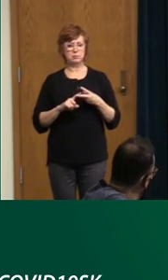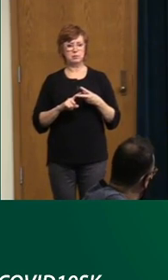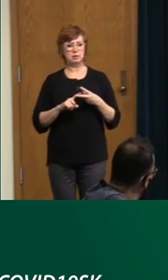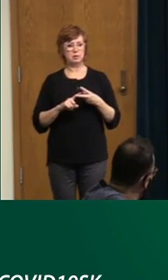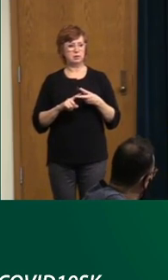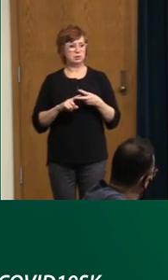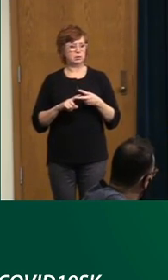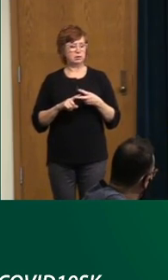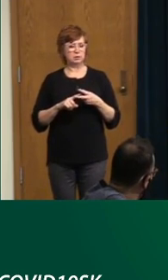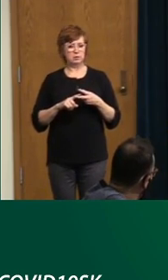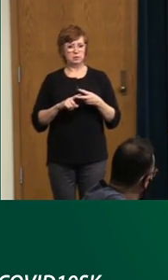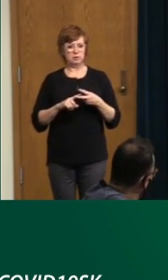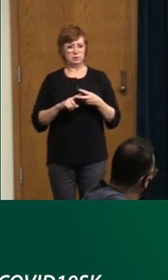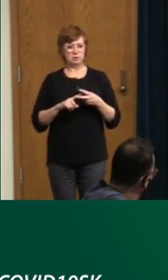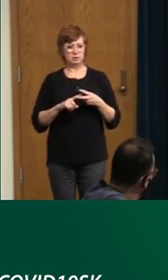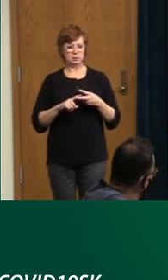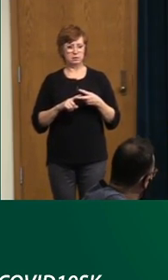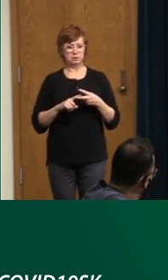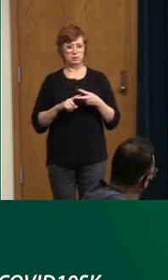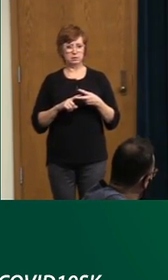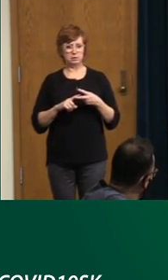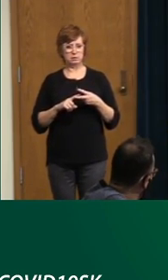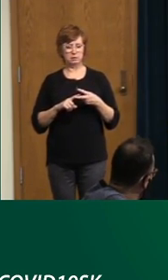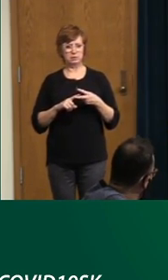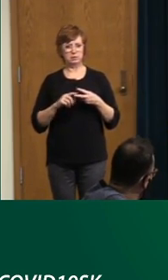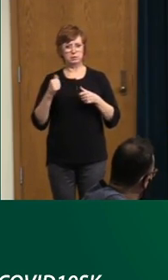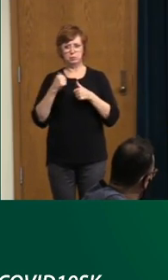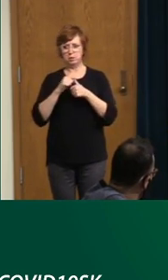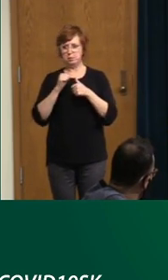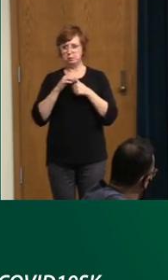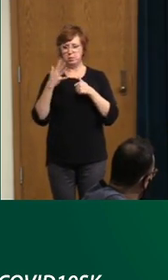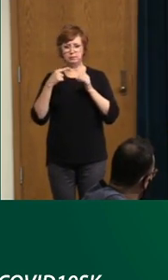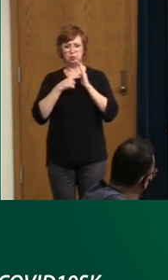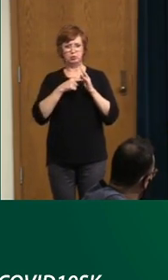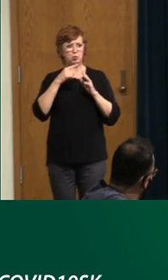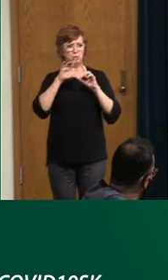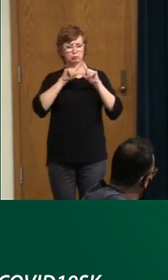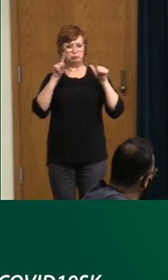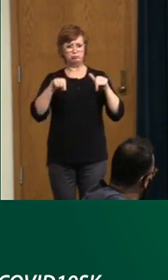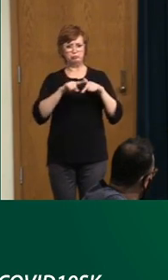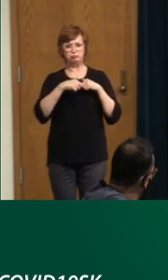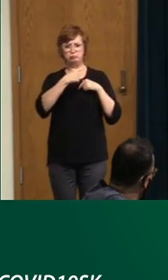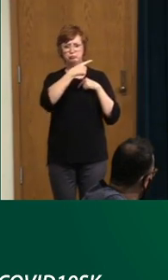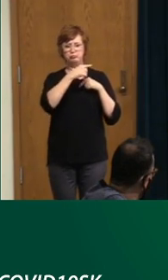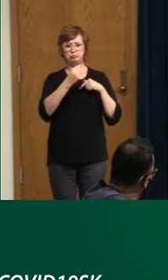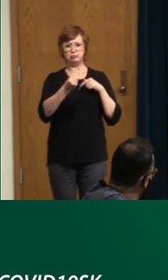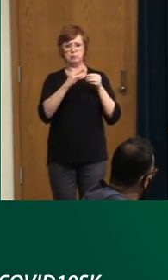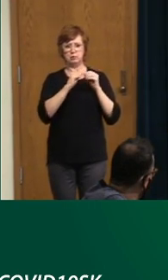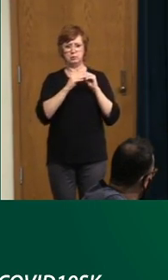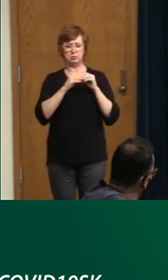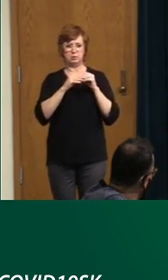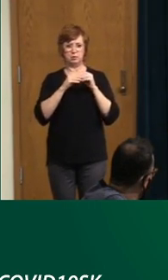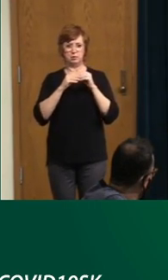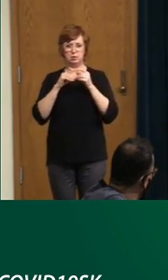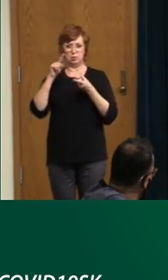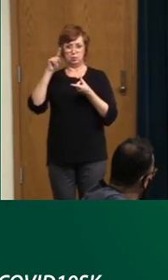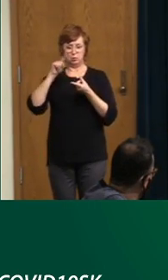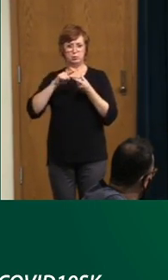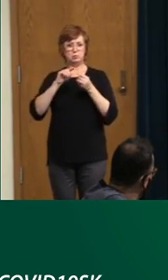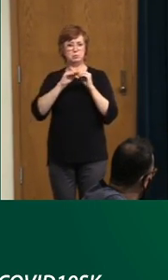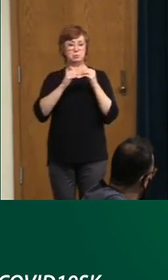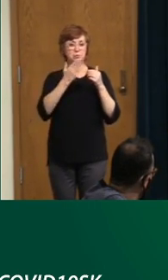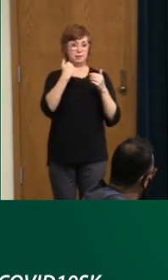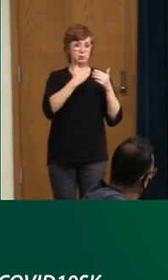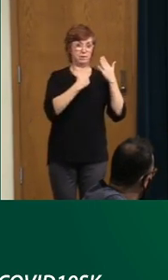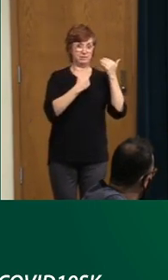sheets that were out here. When we keep reducing the household contacts and we abide by the masking rules, it brings our numbers back